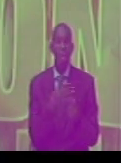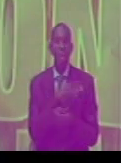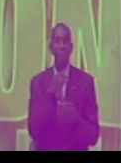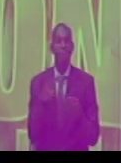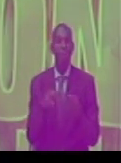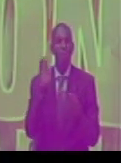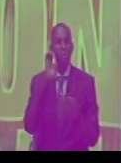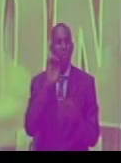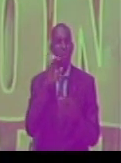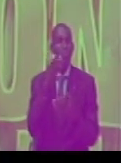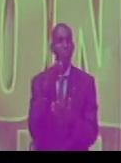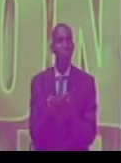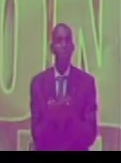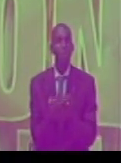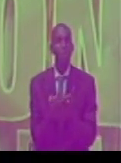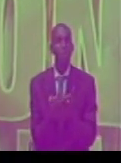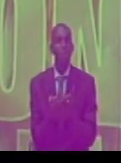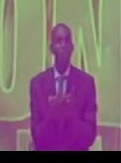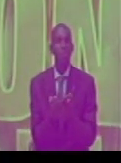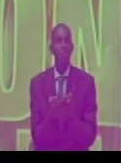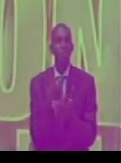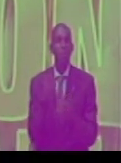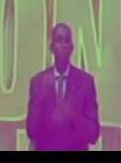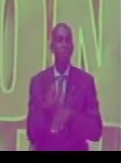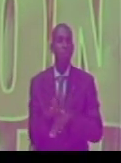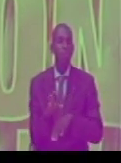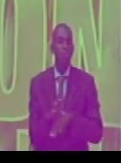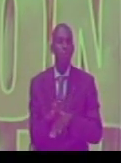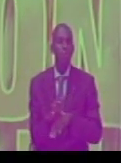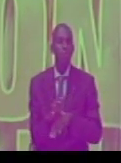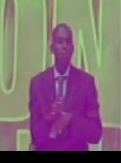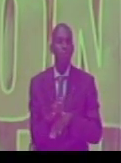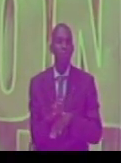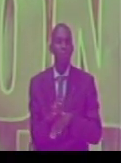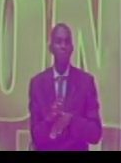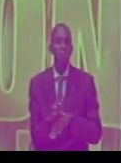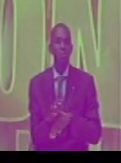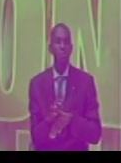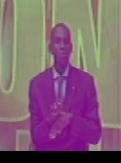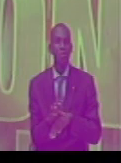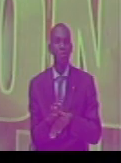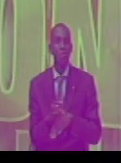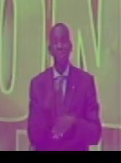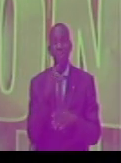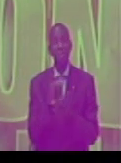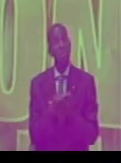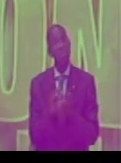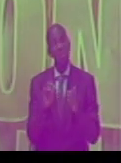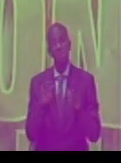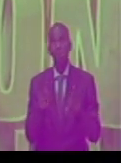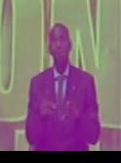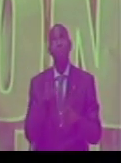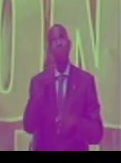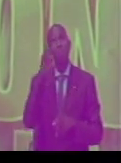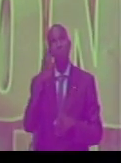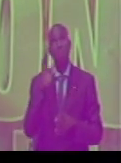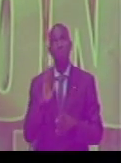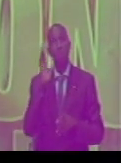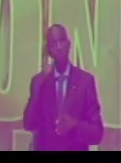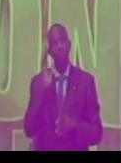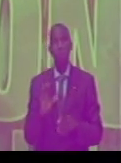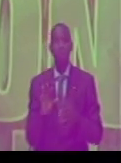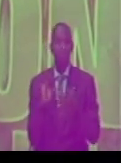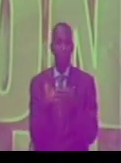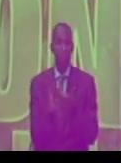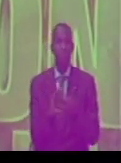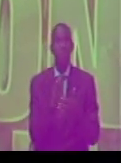my gogu this weather gogu and when i reached for a caddo este i reached church i'm inside on the gallery you hold me i